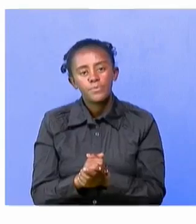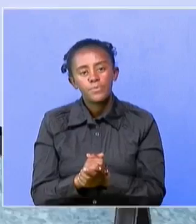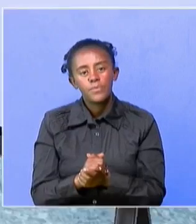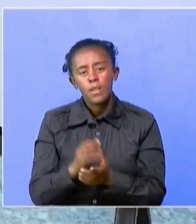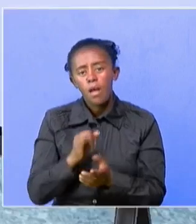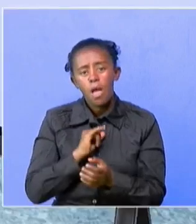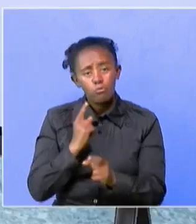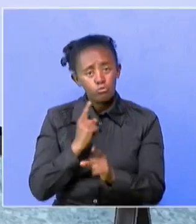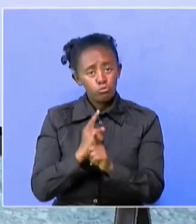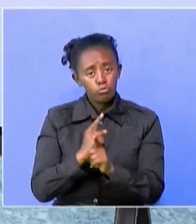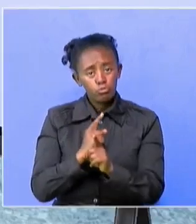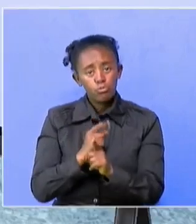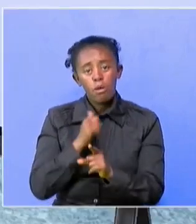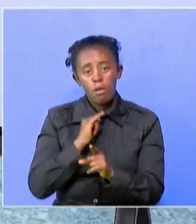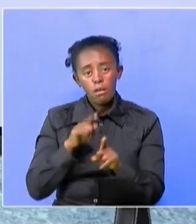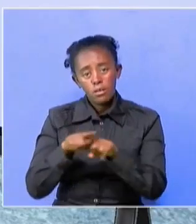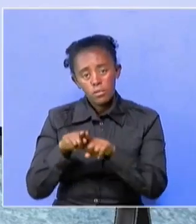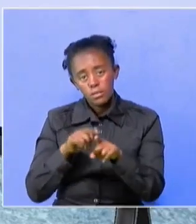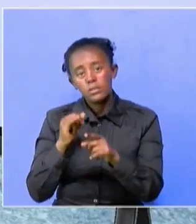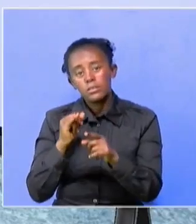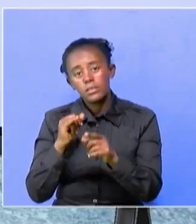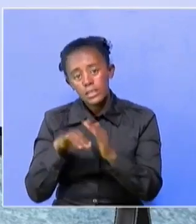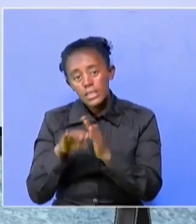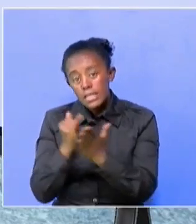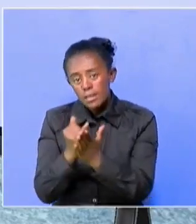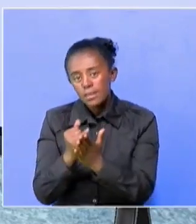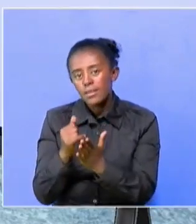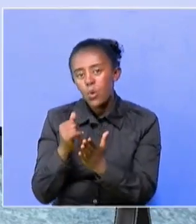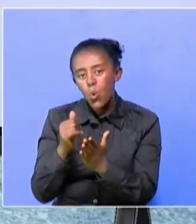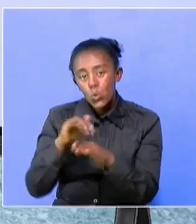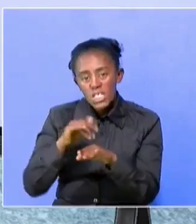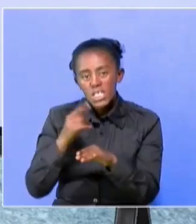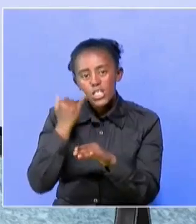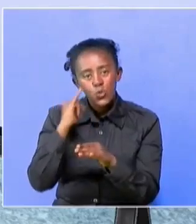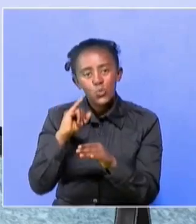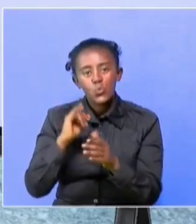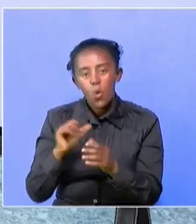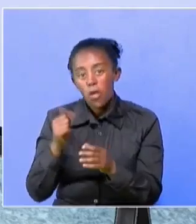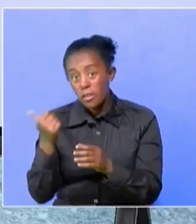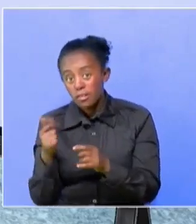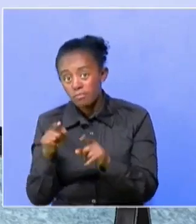I am sure I agree on it, on this issue. The other say that.